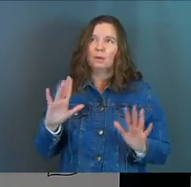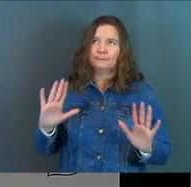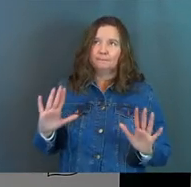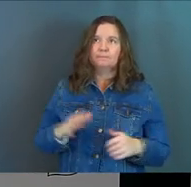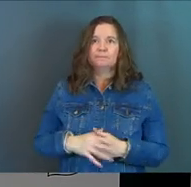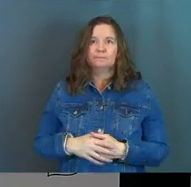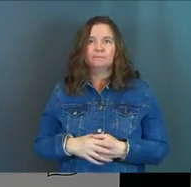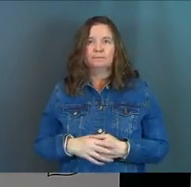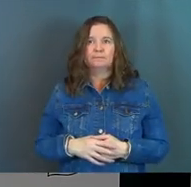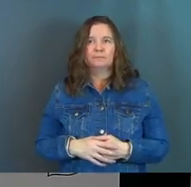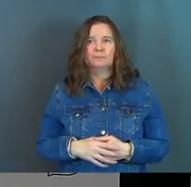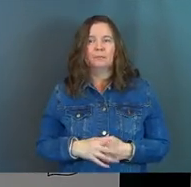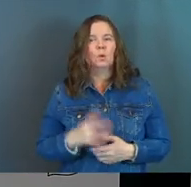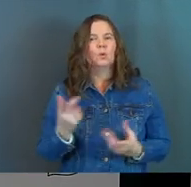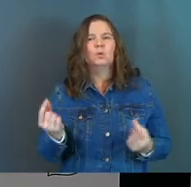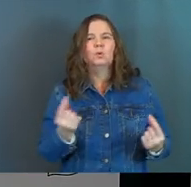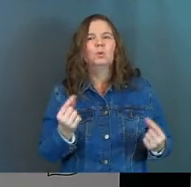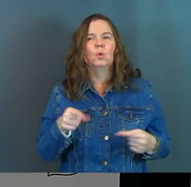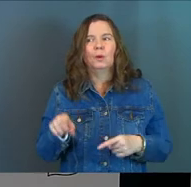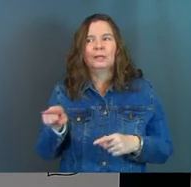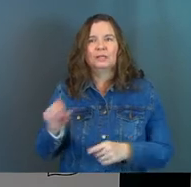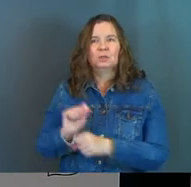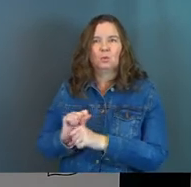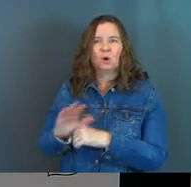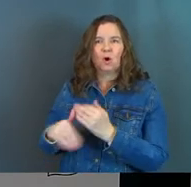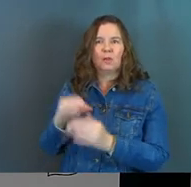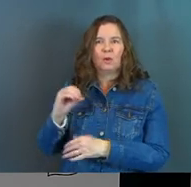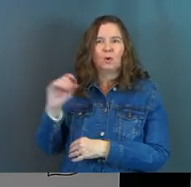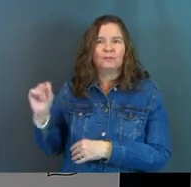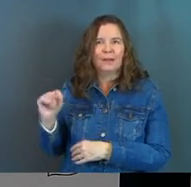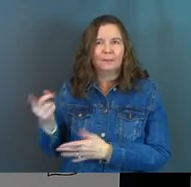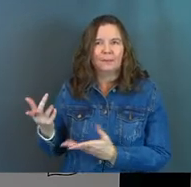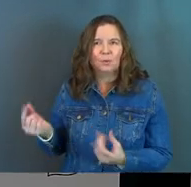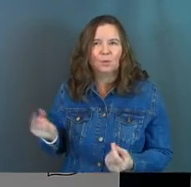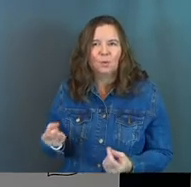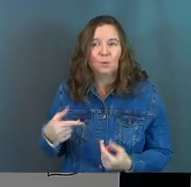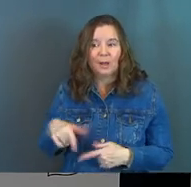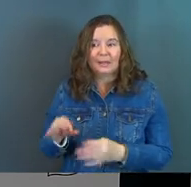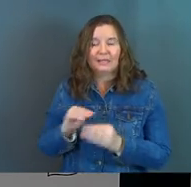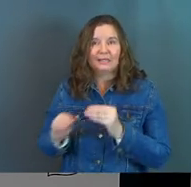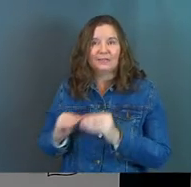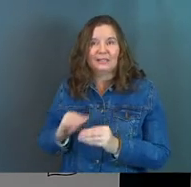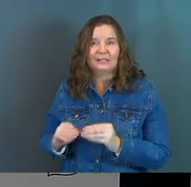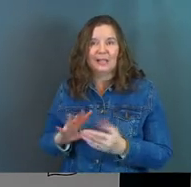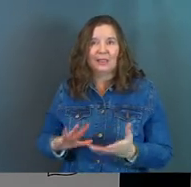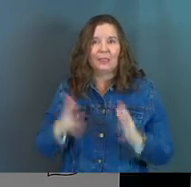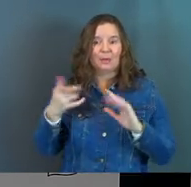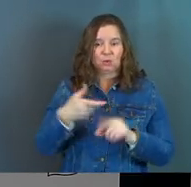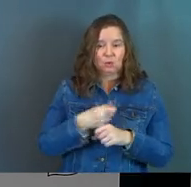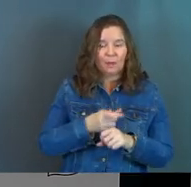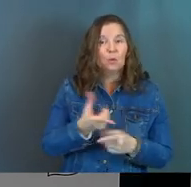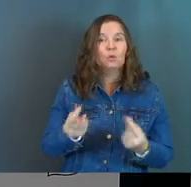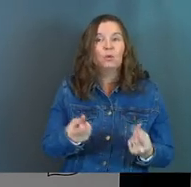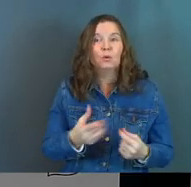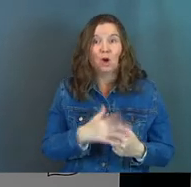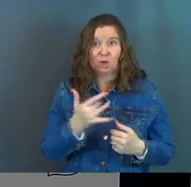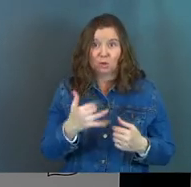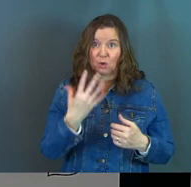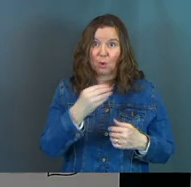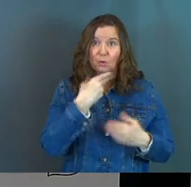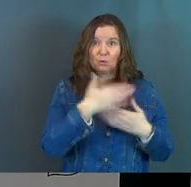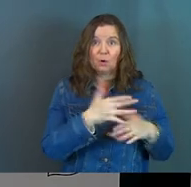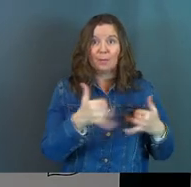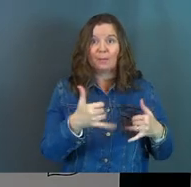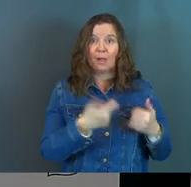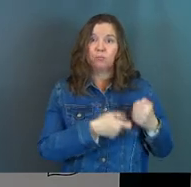okay. And what are you going to do while he's working all that overtime? While he's fixing the mess you've made? What are you going to do? Are you going to go